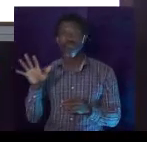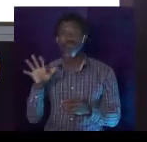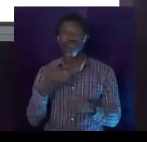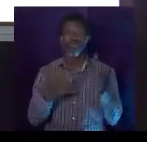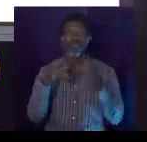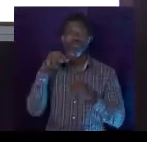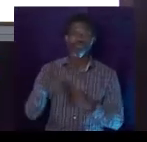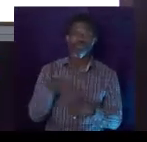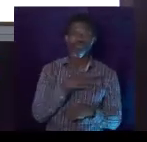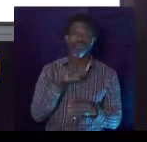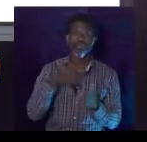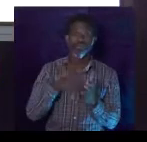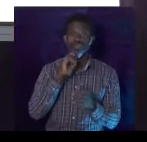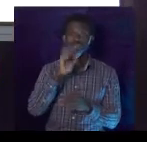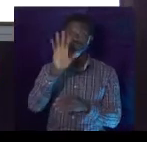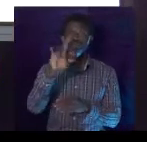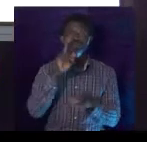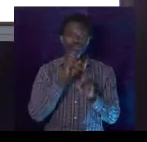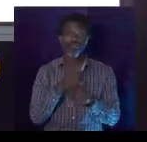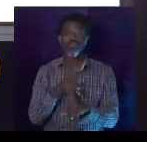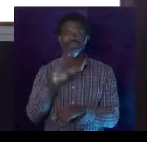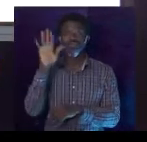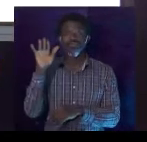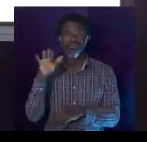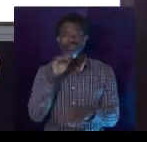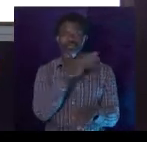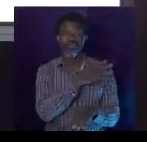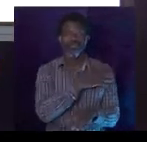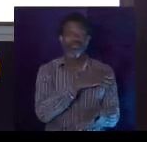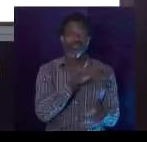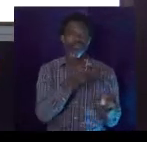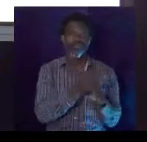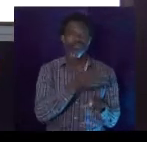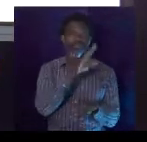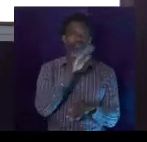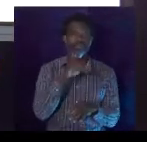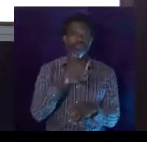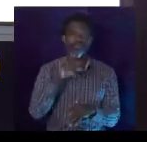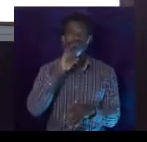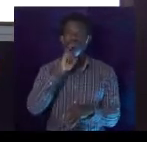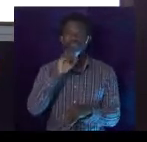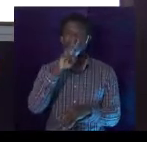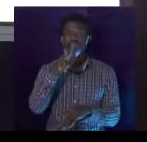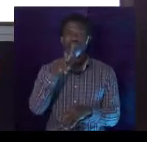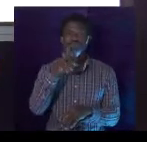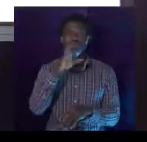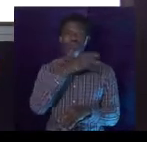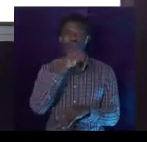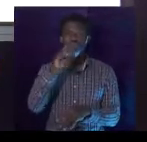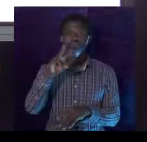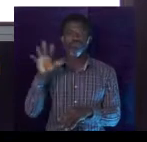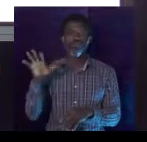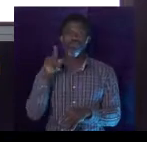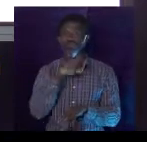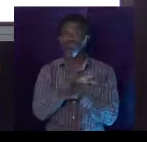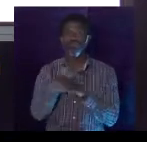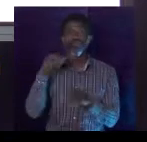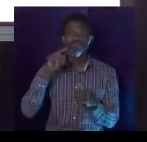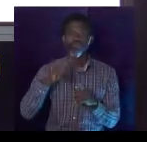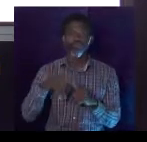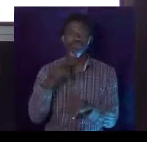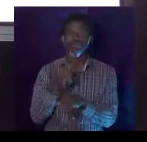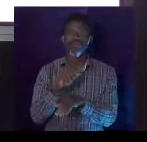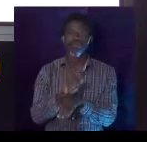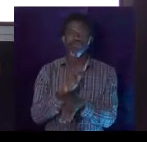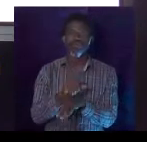down. And this is just your answer. 15 times 15 is 225, my friend. You didn't even have to